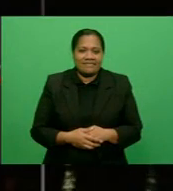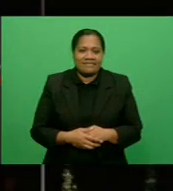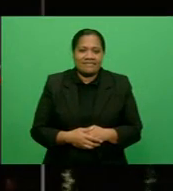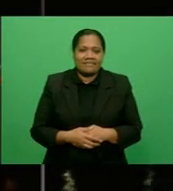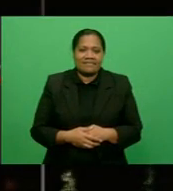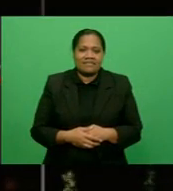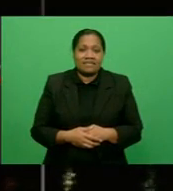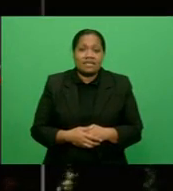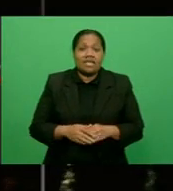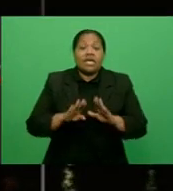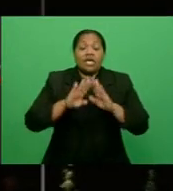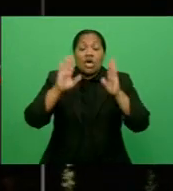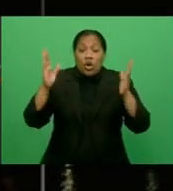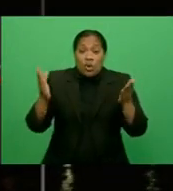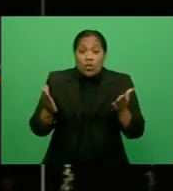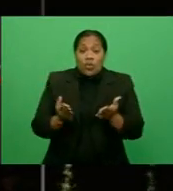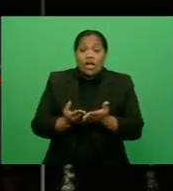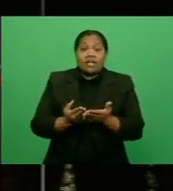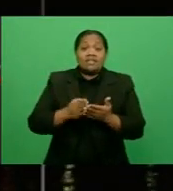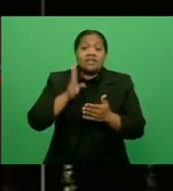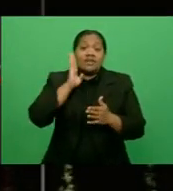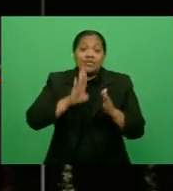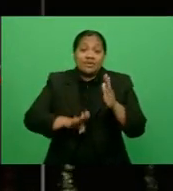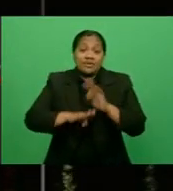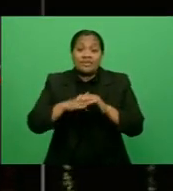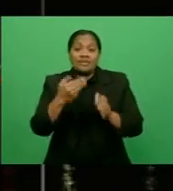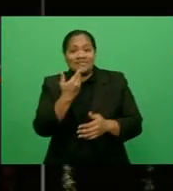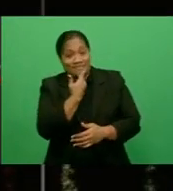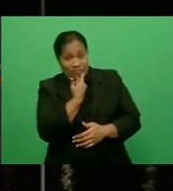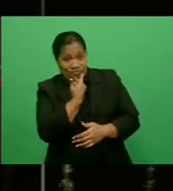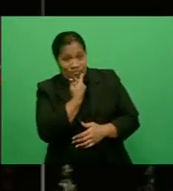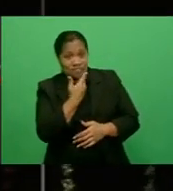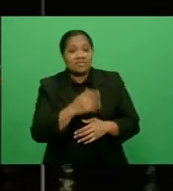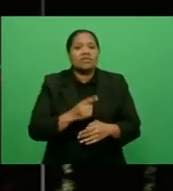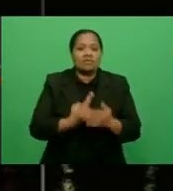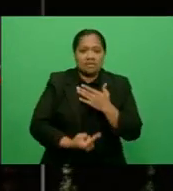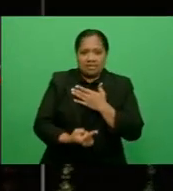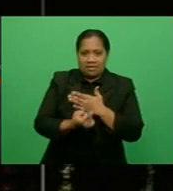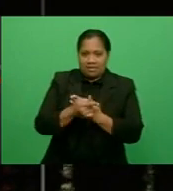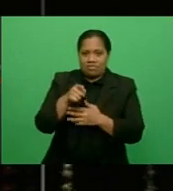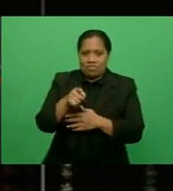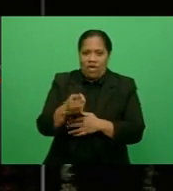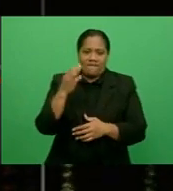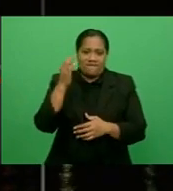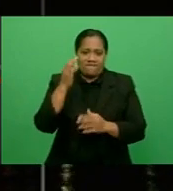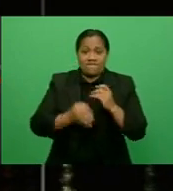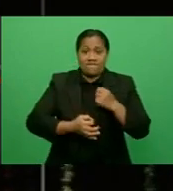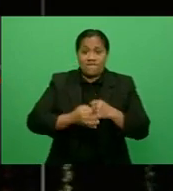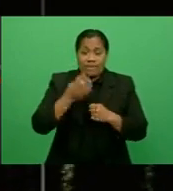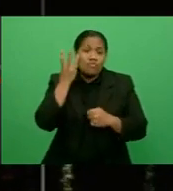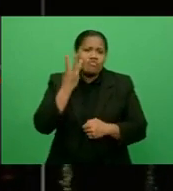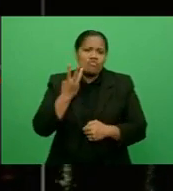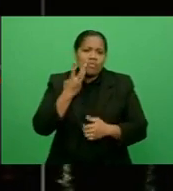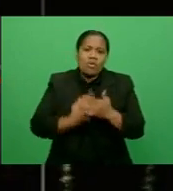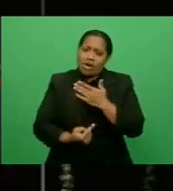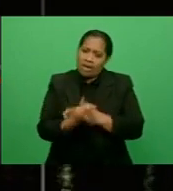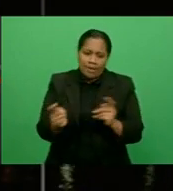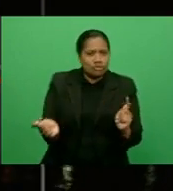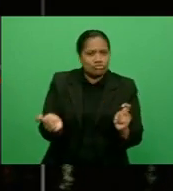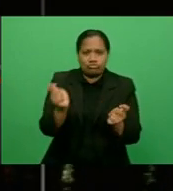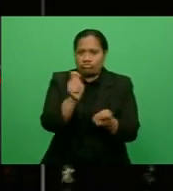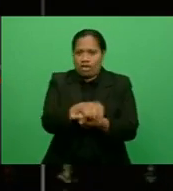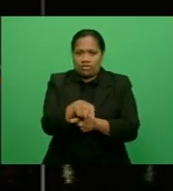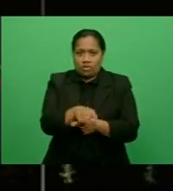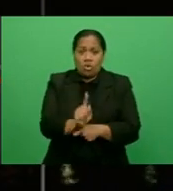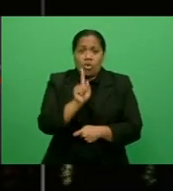In the world of the weird and the wonderful we go to a place where women are not treated well but one female is out to change that. There is only